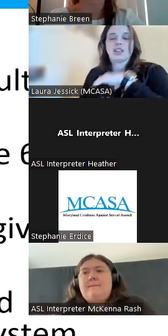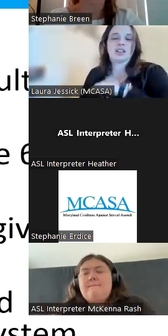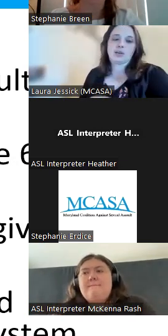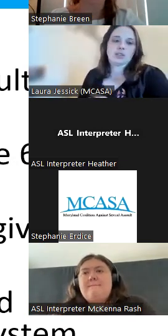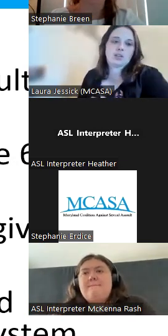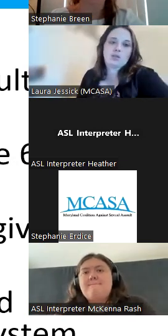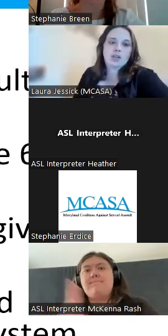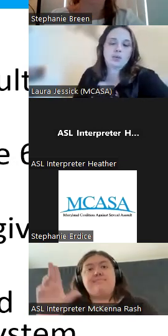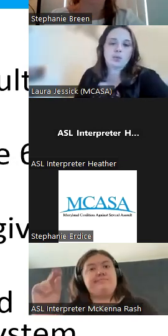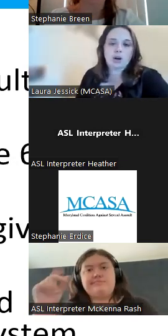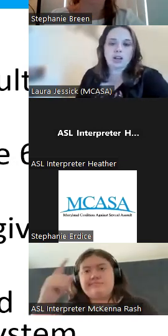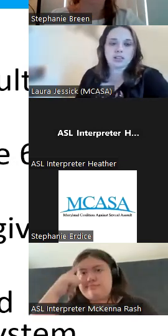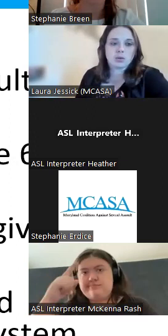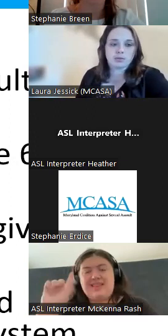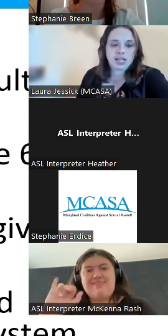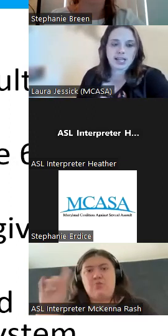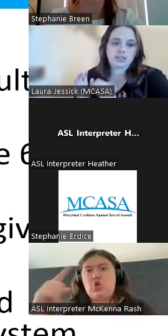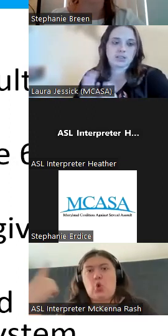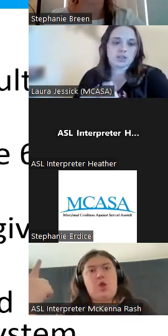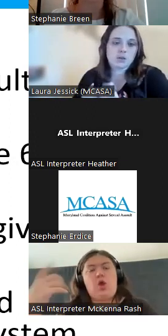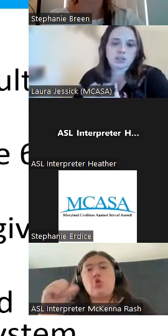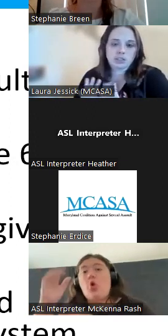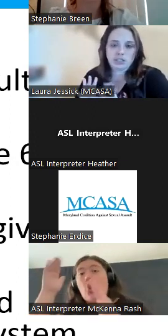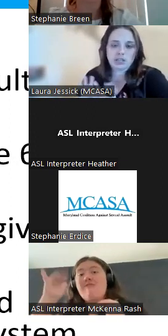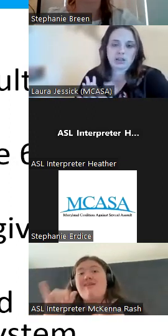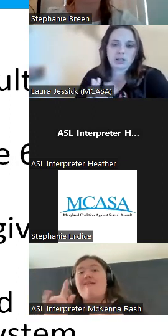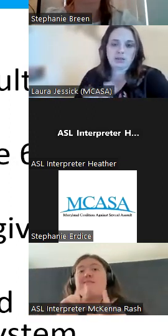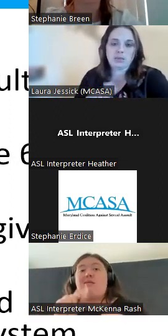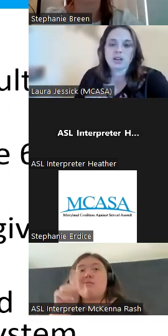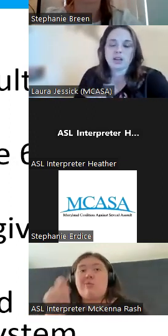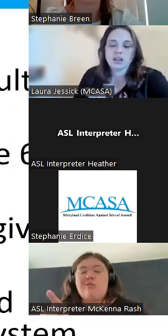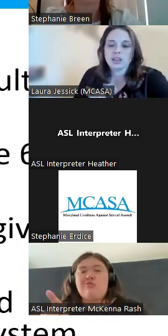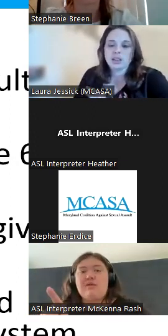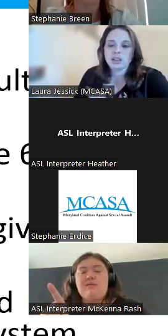No, I think that was the only one. So hopefully that answers the question.